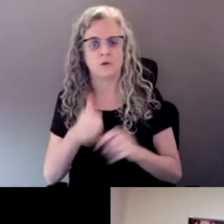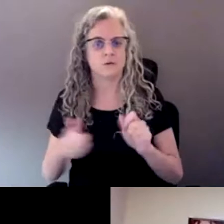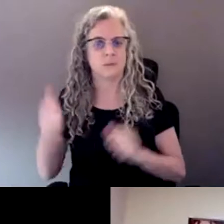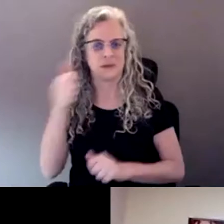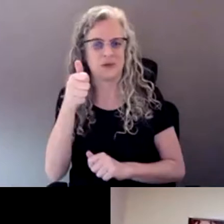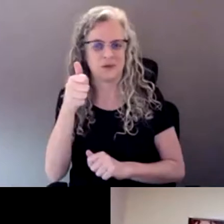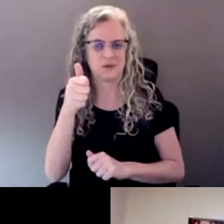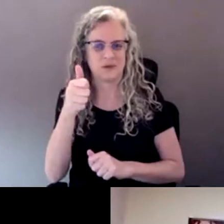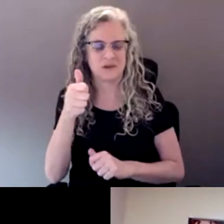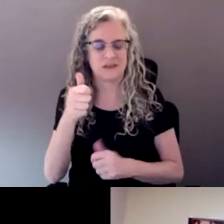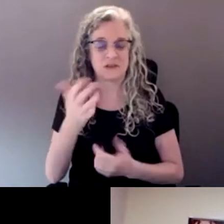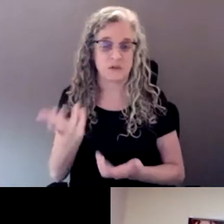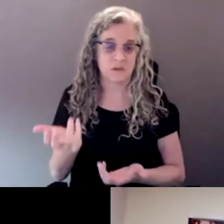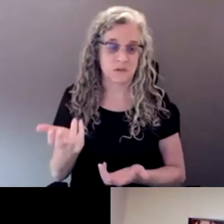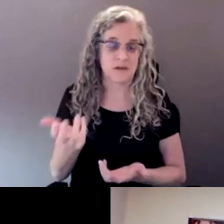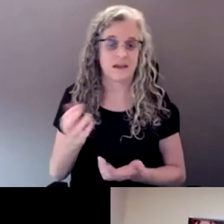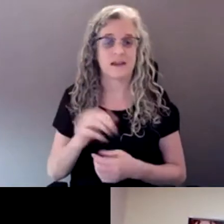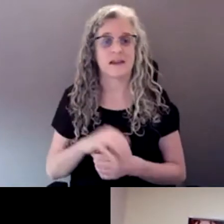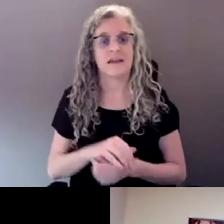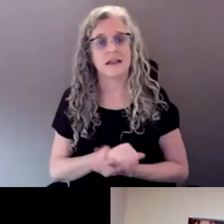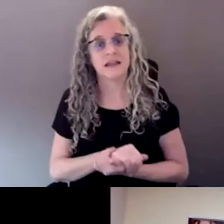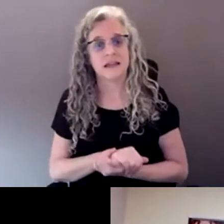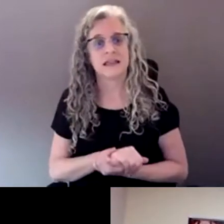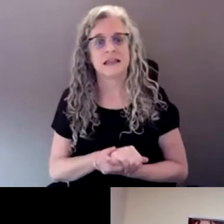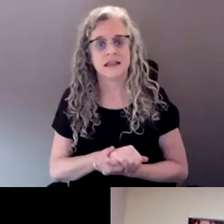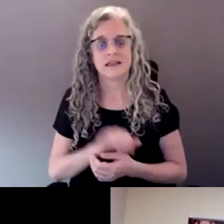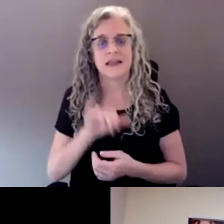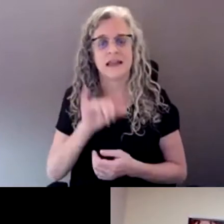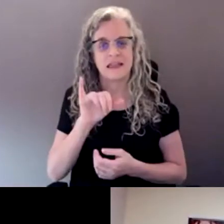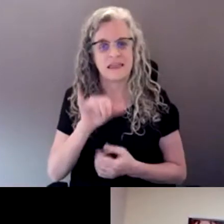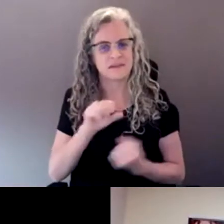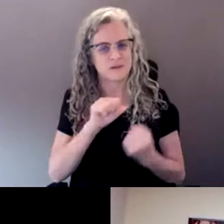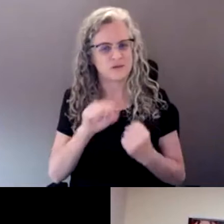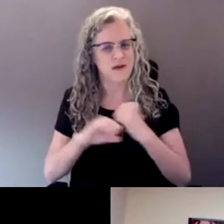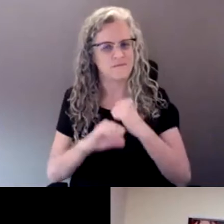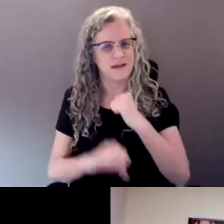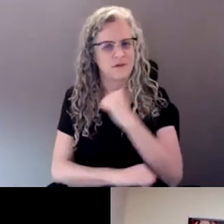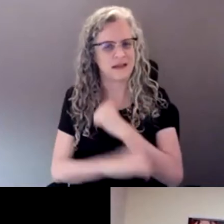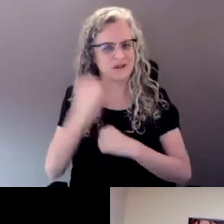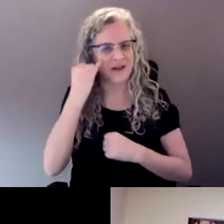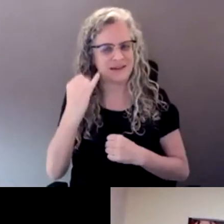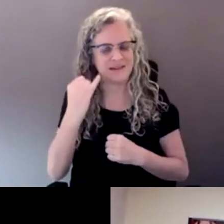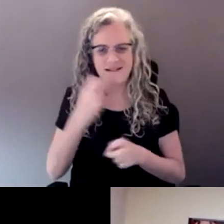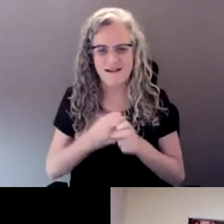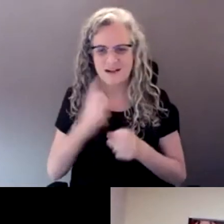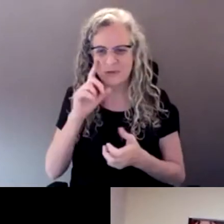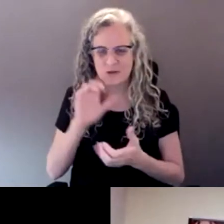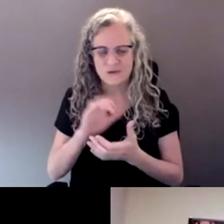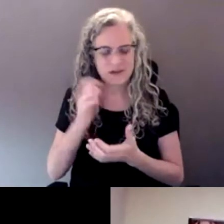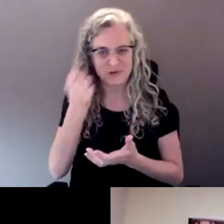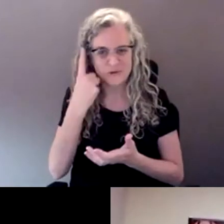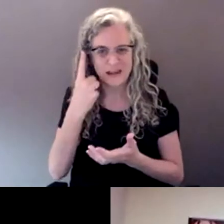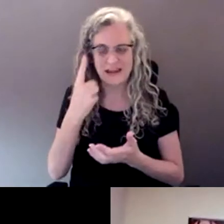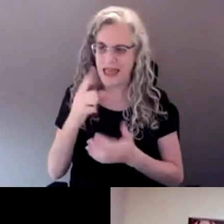I do think that that is a powerful background idea, in the sense it's very hard for us to understand that the powerful could